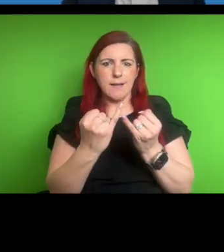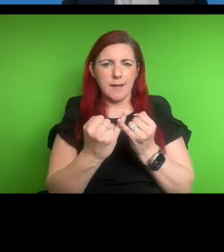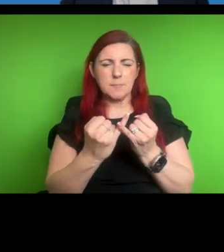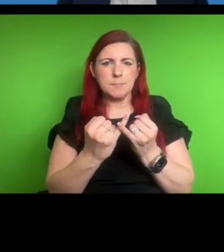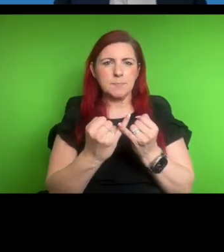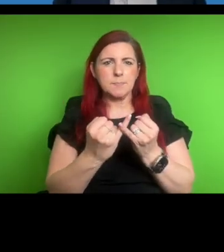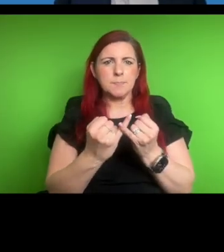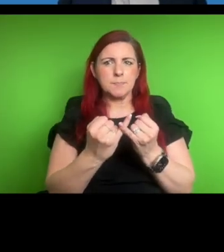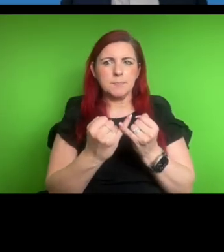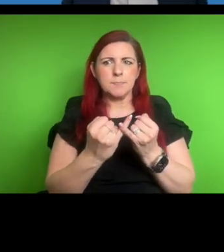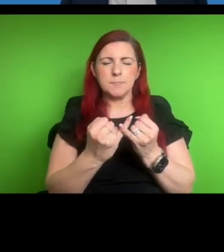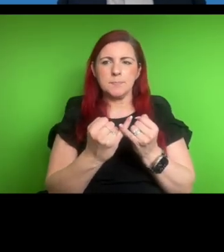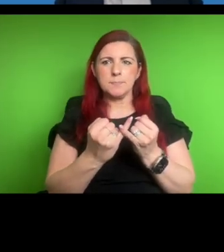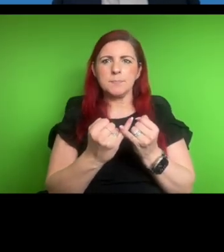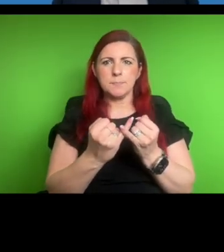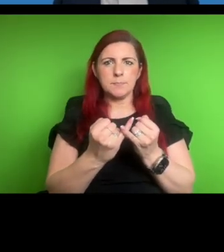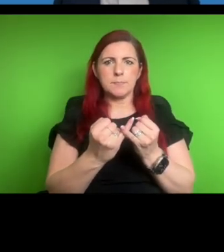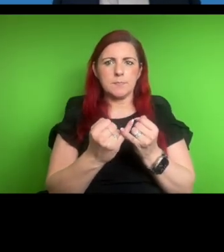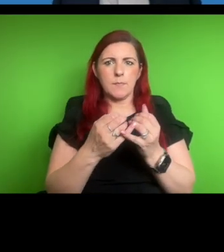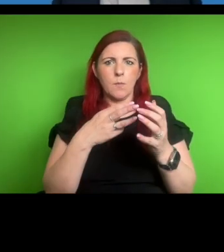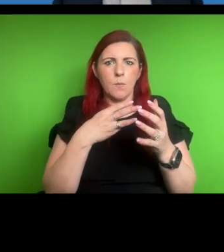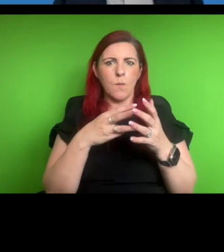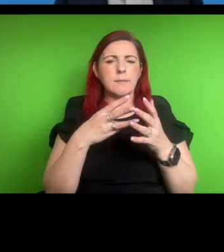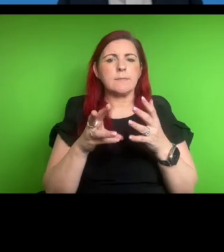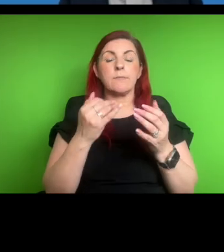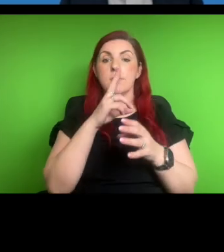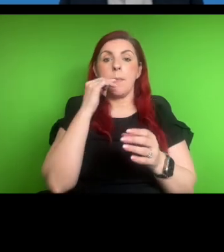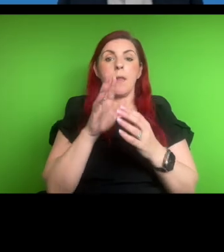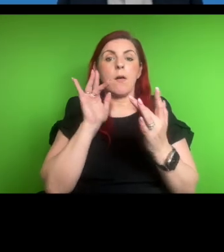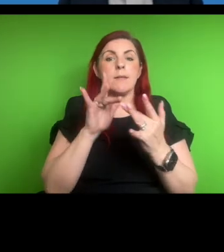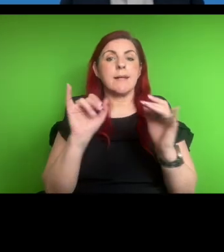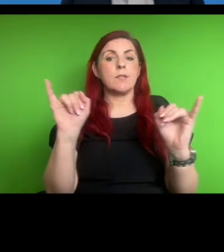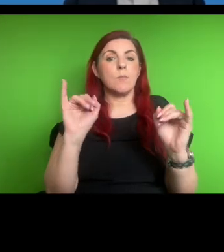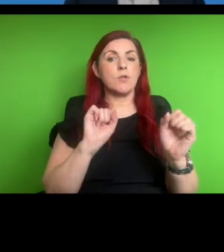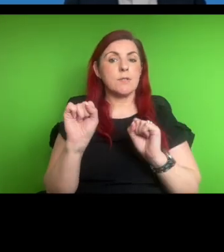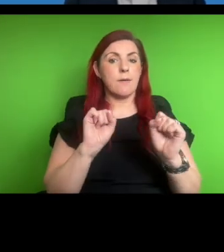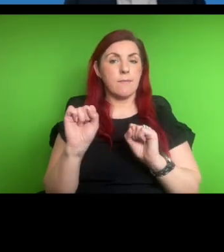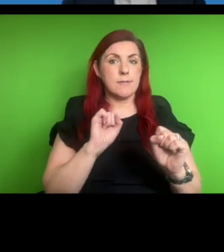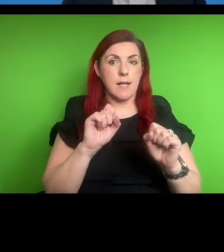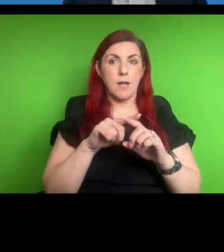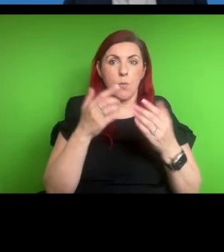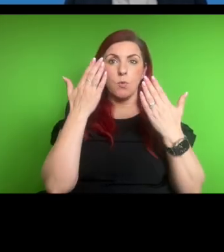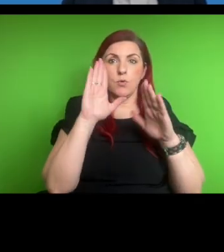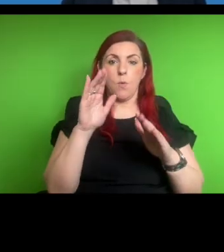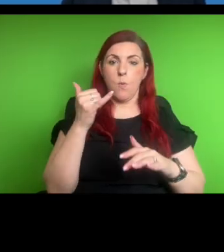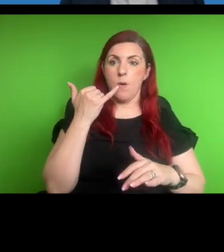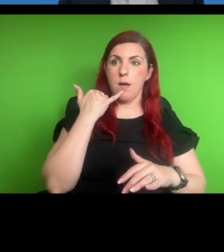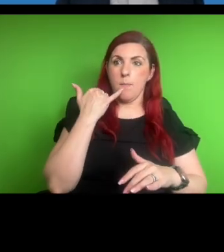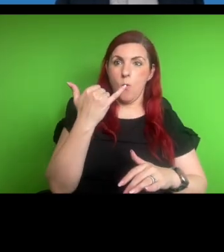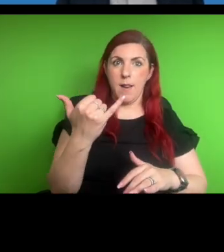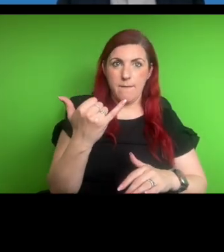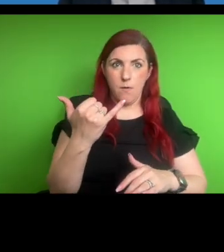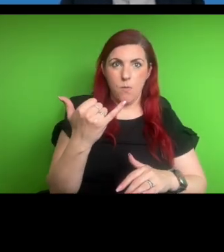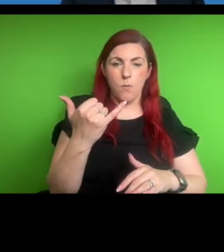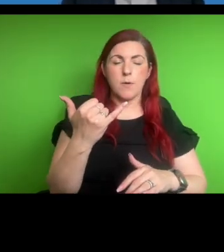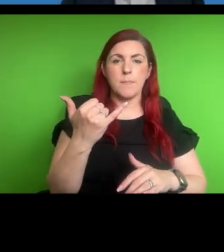to an emergency services. And it will show a mobile phone, the dialer on the mobile phone,